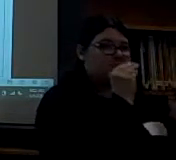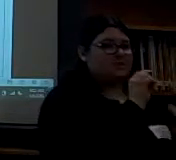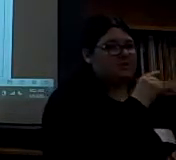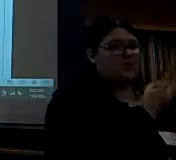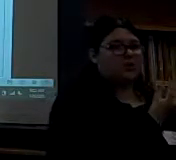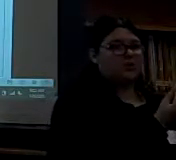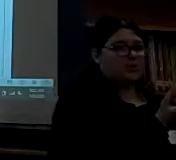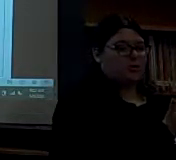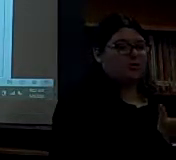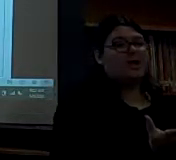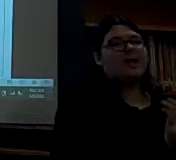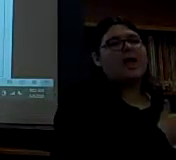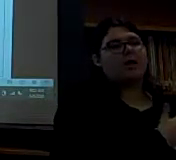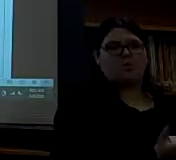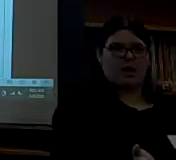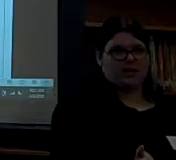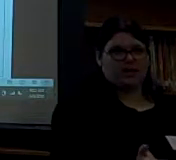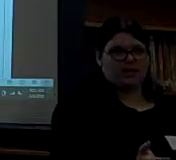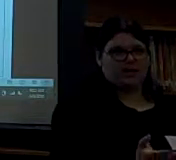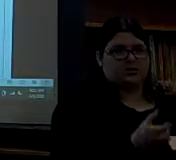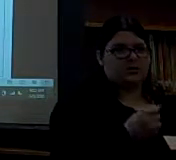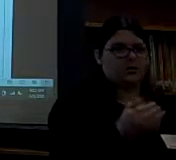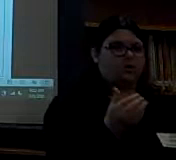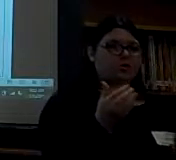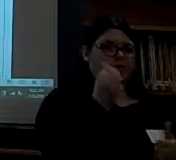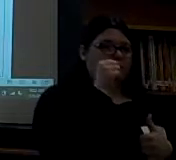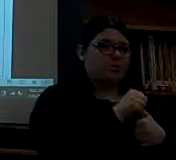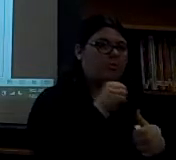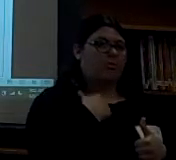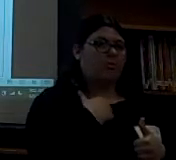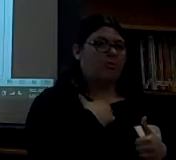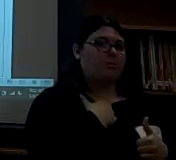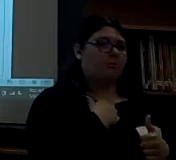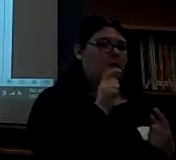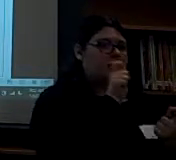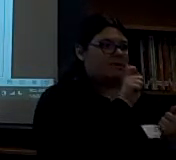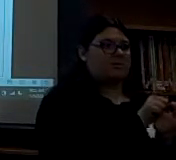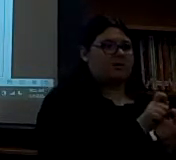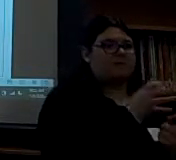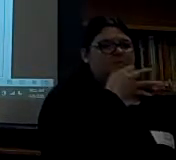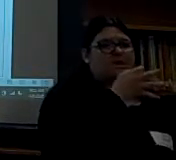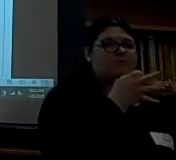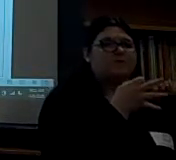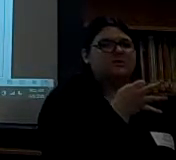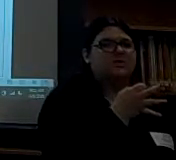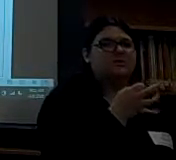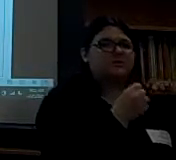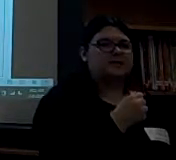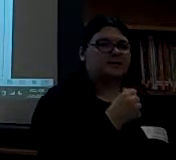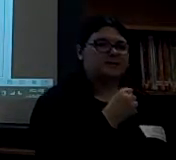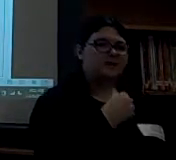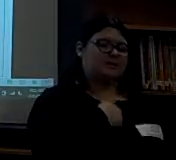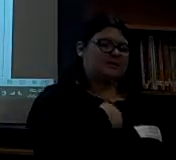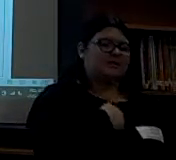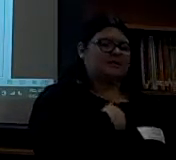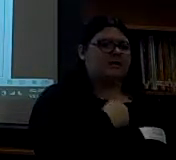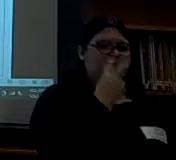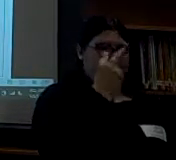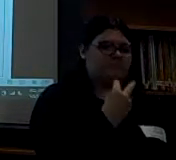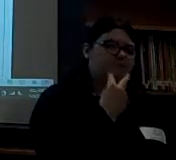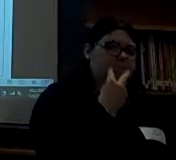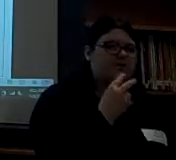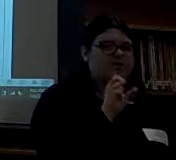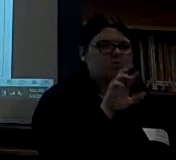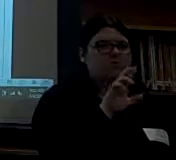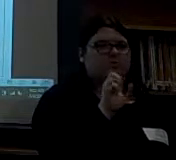to do these things anyway. So remember, my area of expertise is in self-esteem and resilience. And I can tell you that if you don't have these expectations for